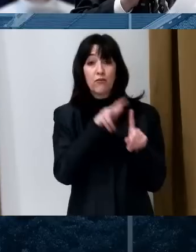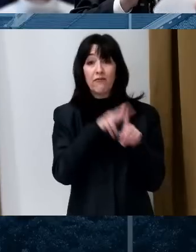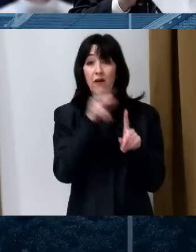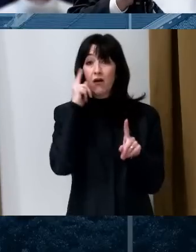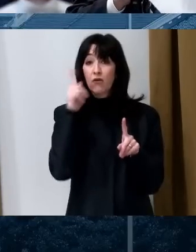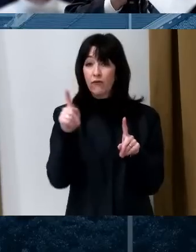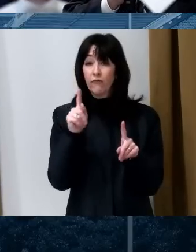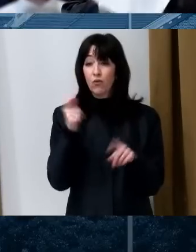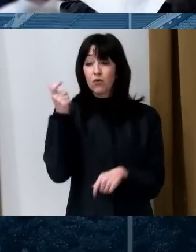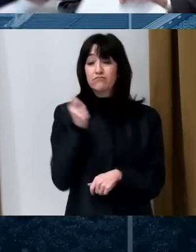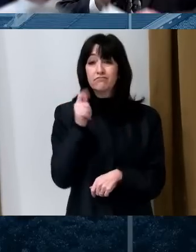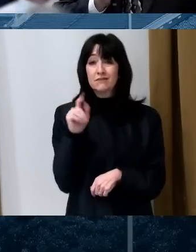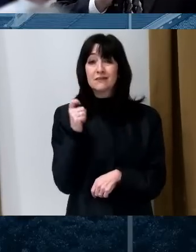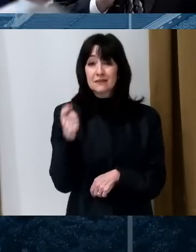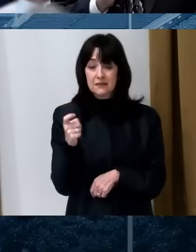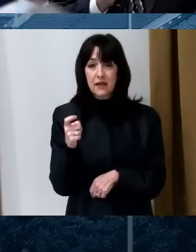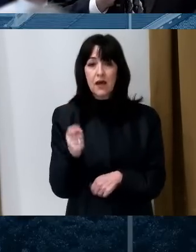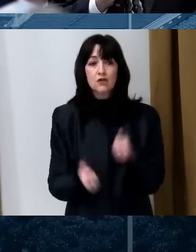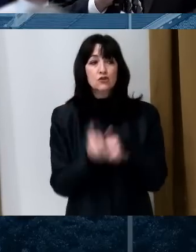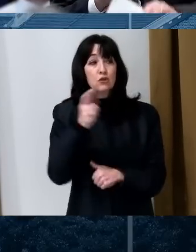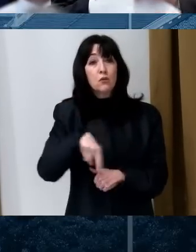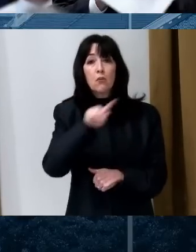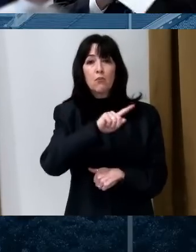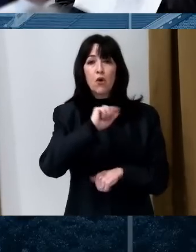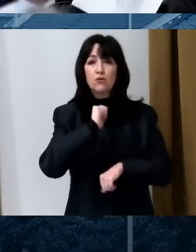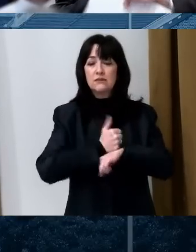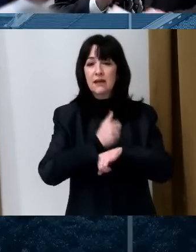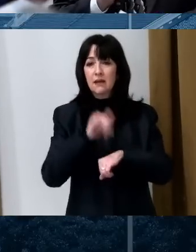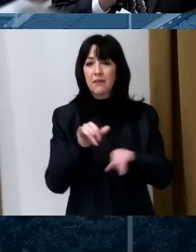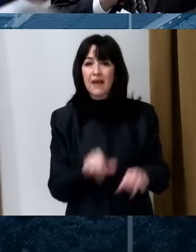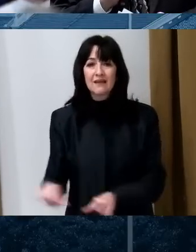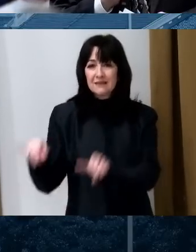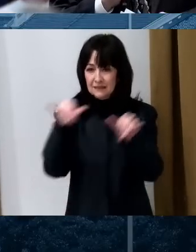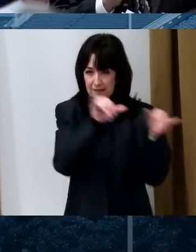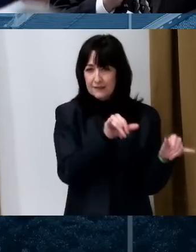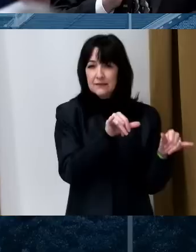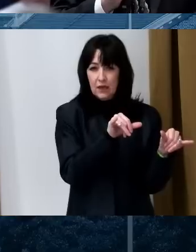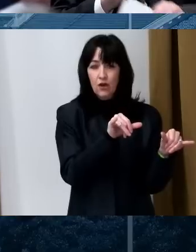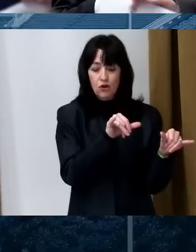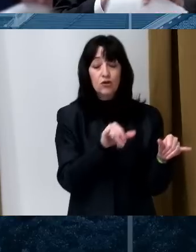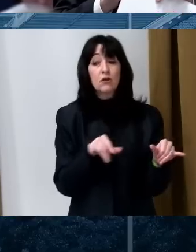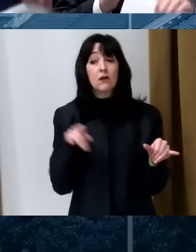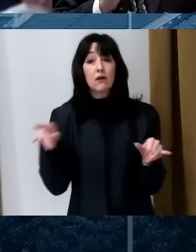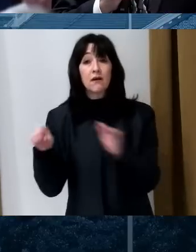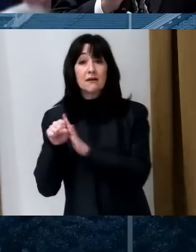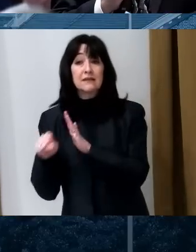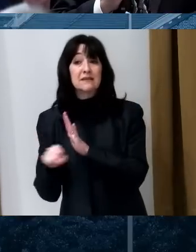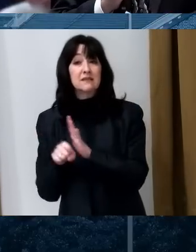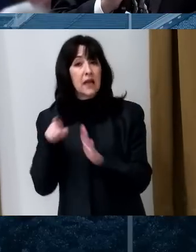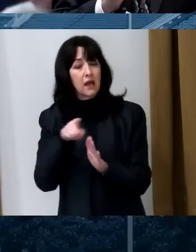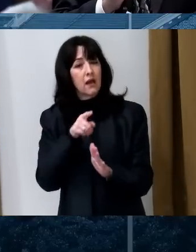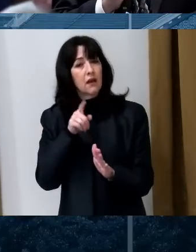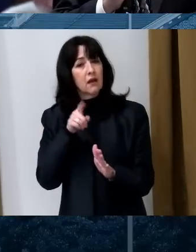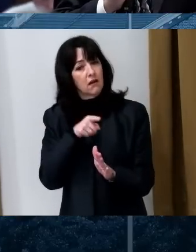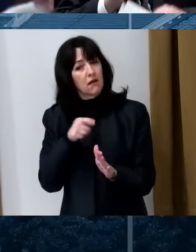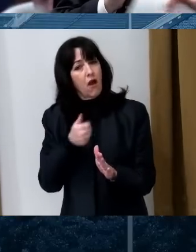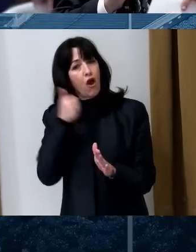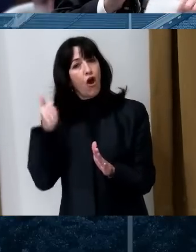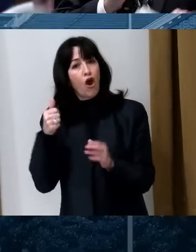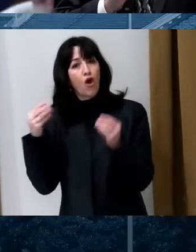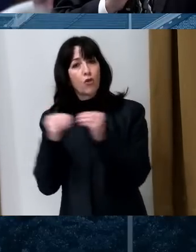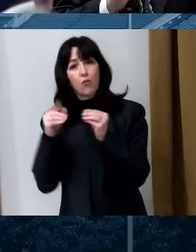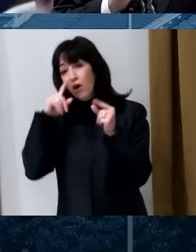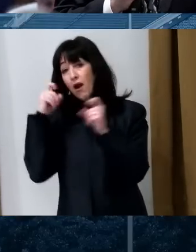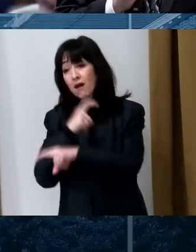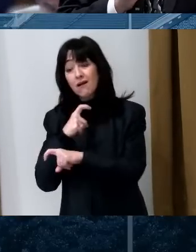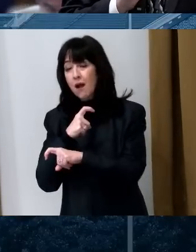who probably take the standard deduction at the federal level and then at the state level need to itemize. It'll get rid of that need to do the